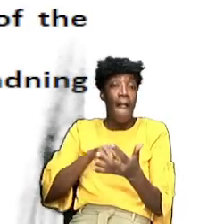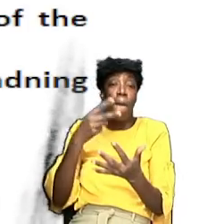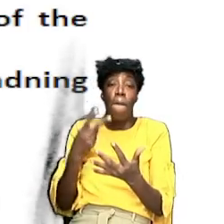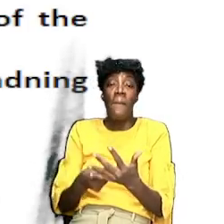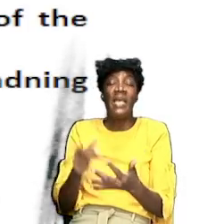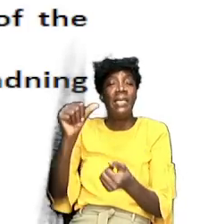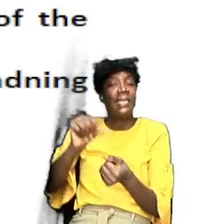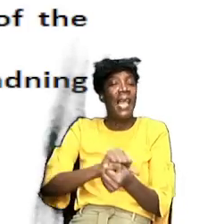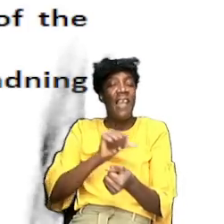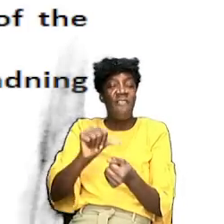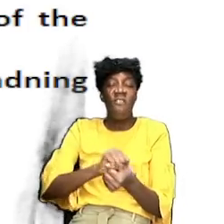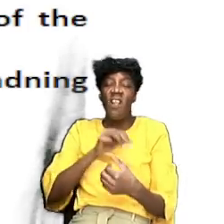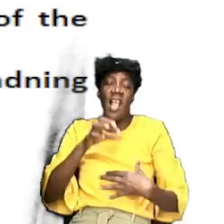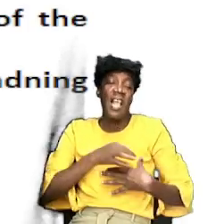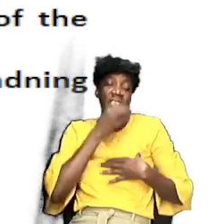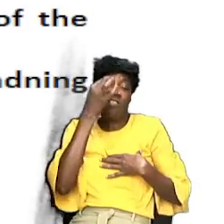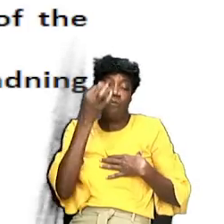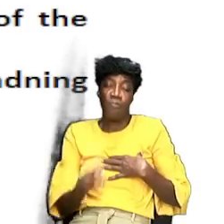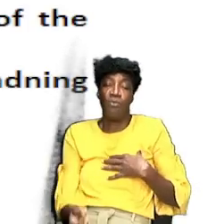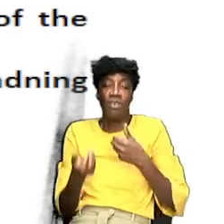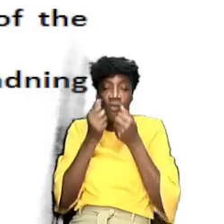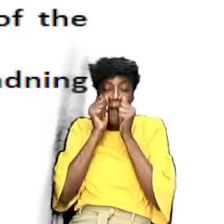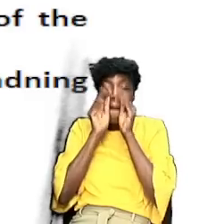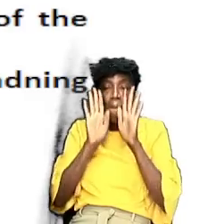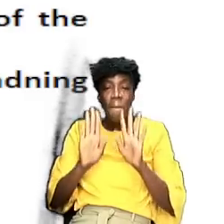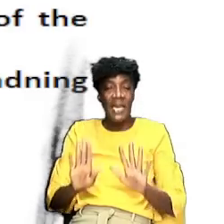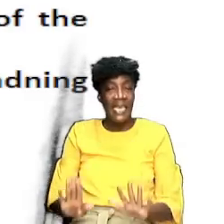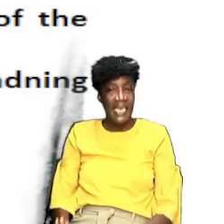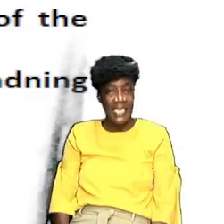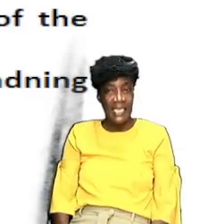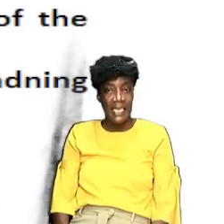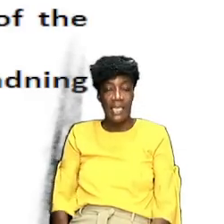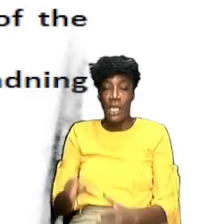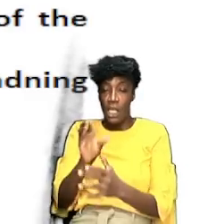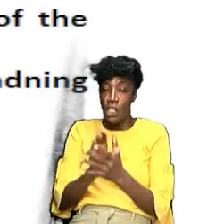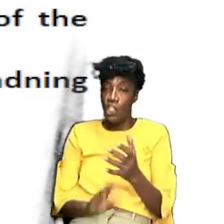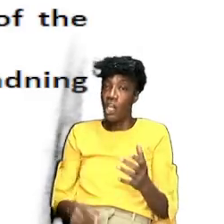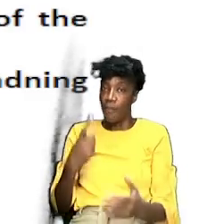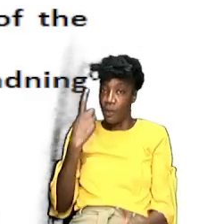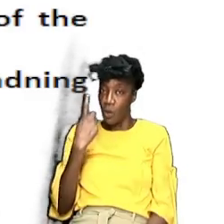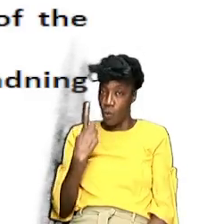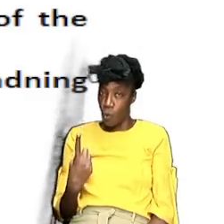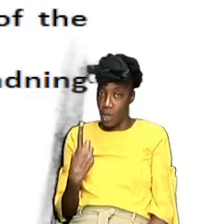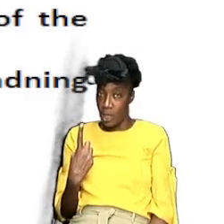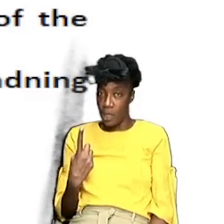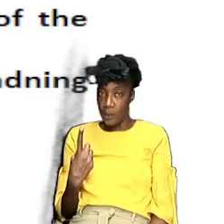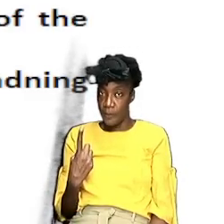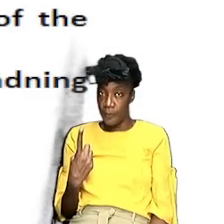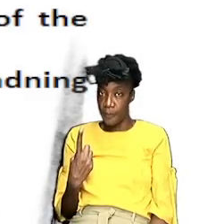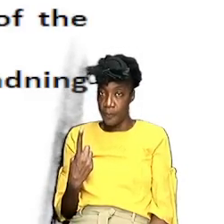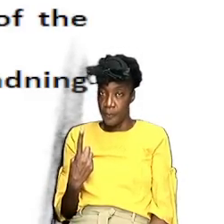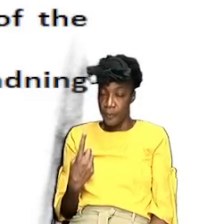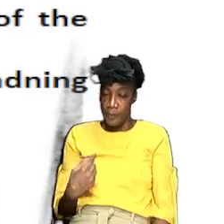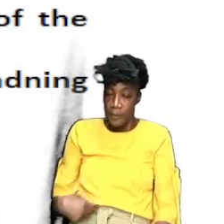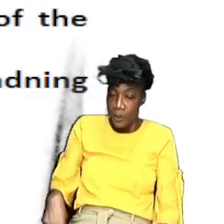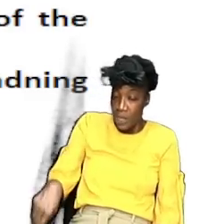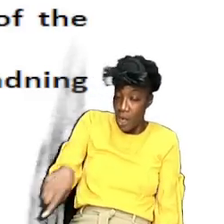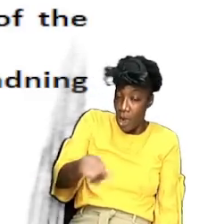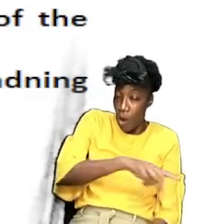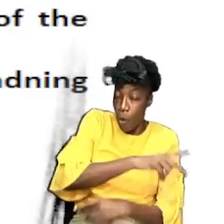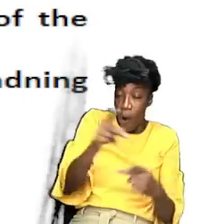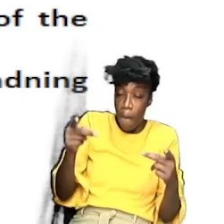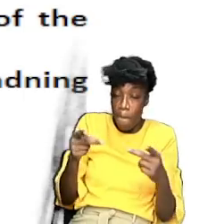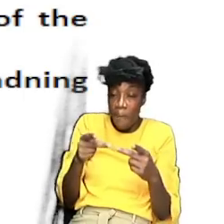every spiritual blessings. Praise God. In chapter 1, we learn as it relates to our position, we are